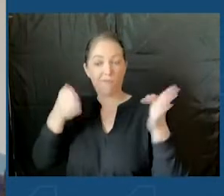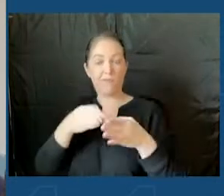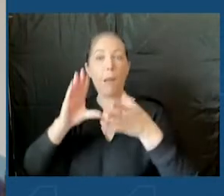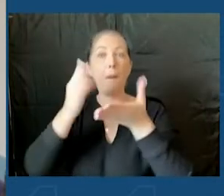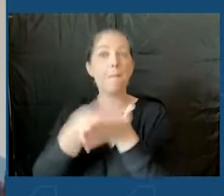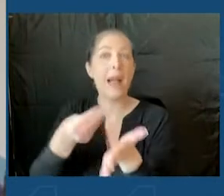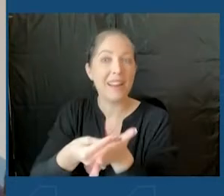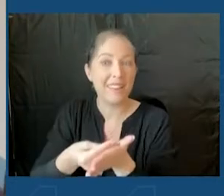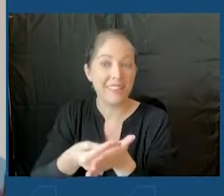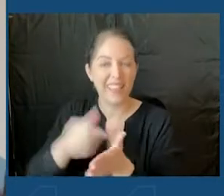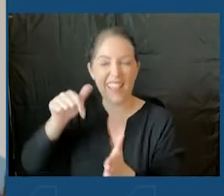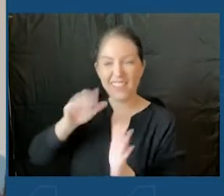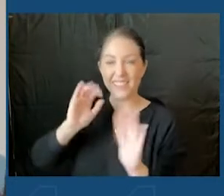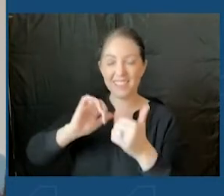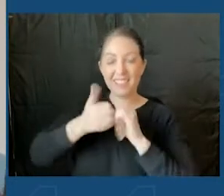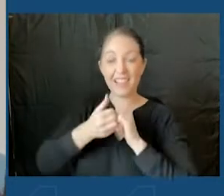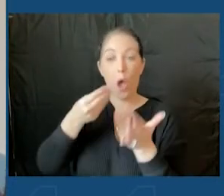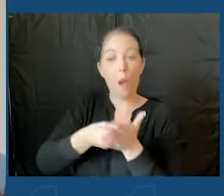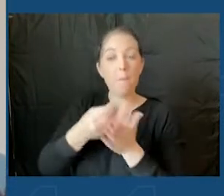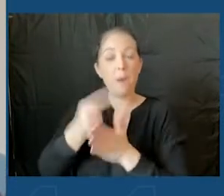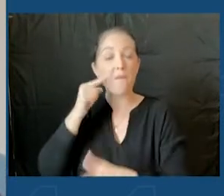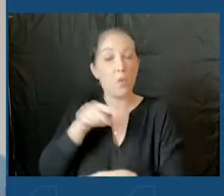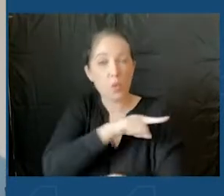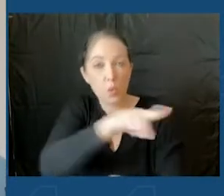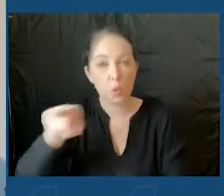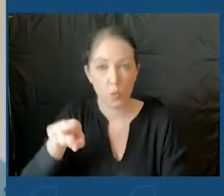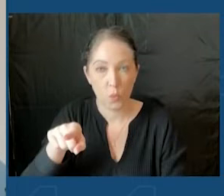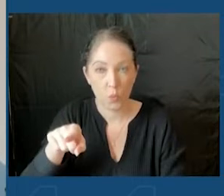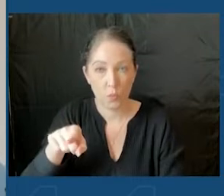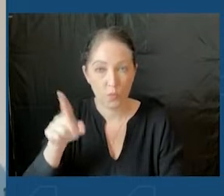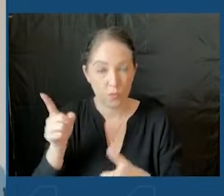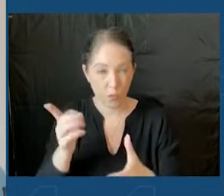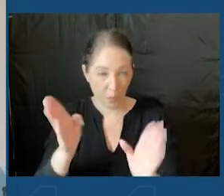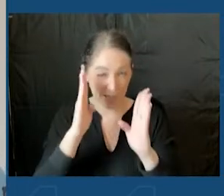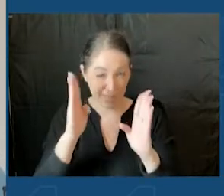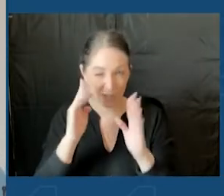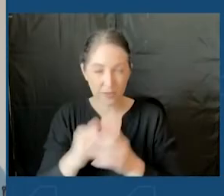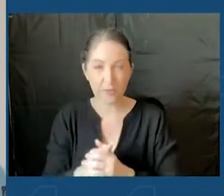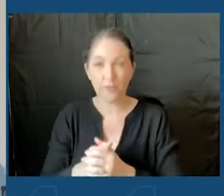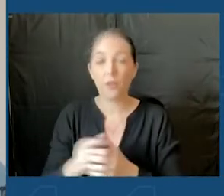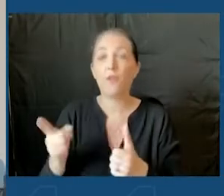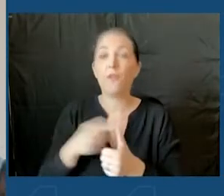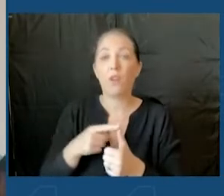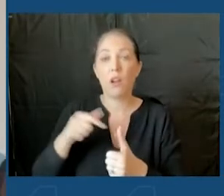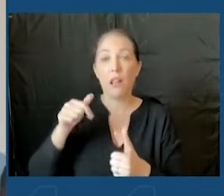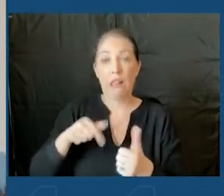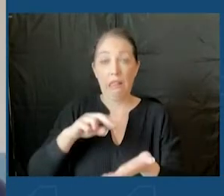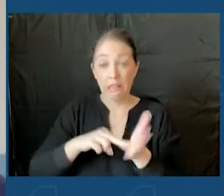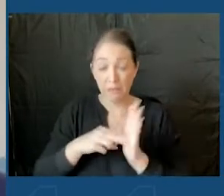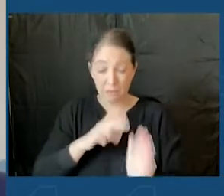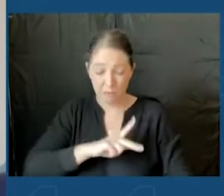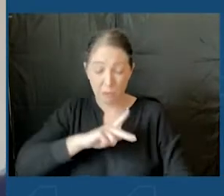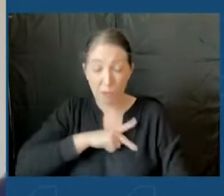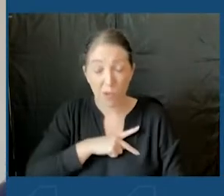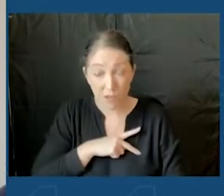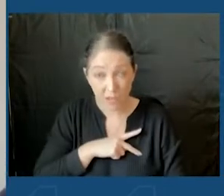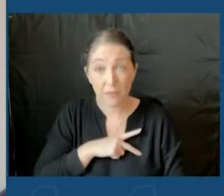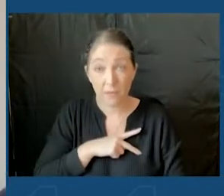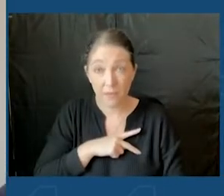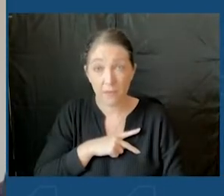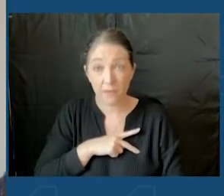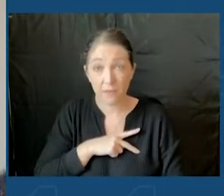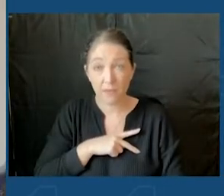going to get money into your pockets. But first of all, I have to tell you what this means to me personally. They